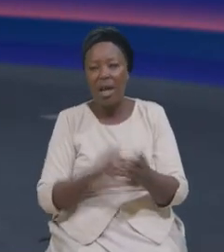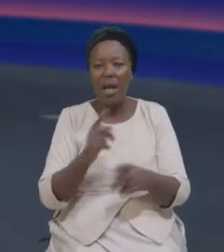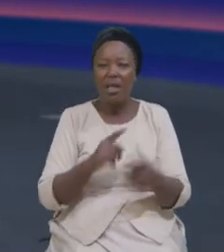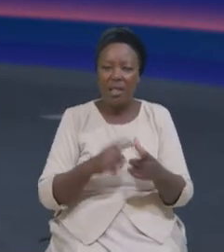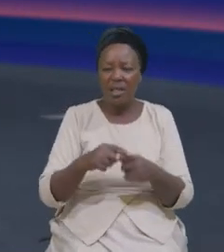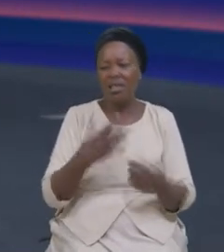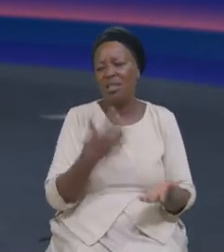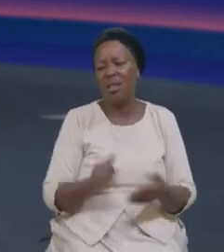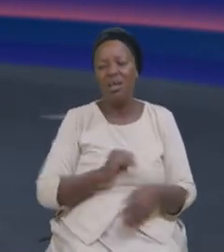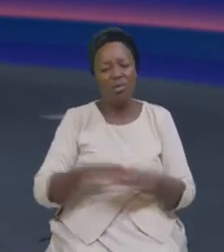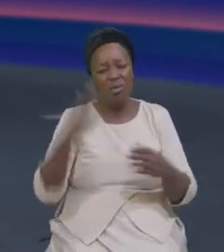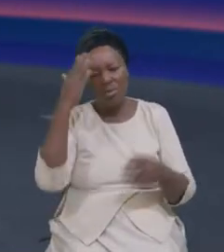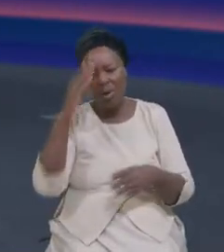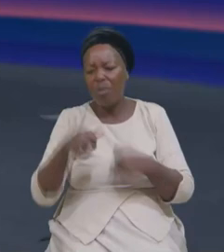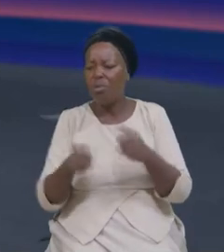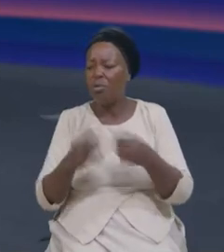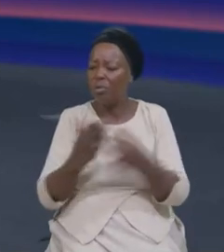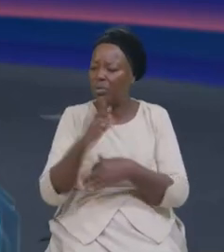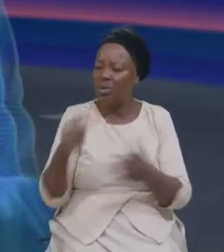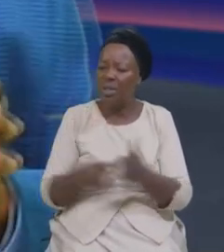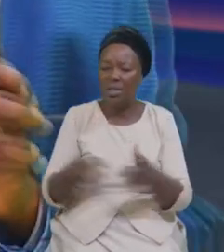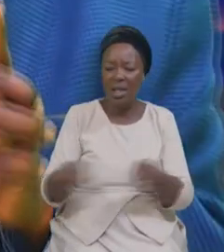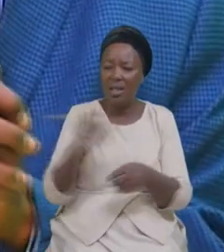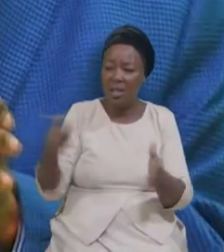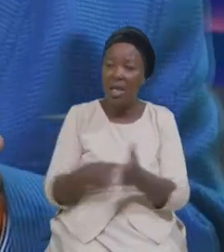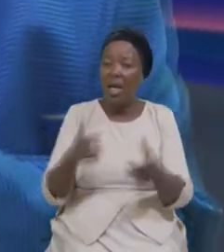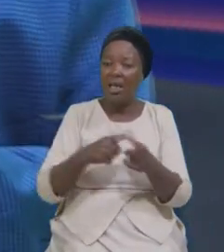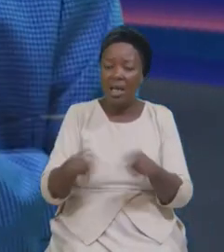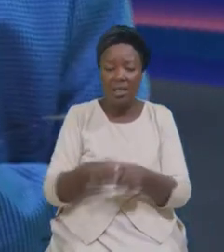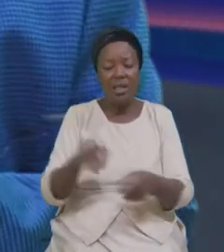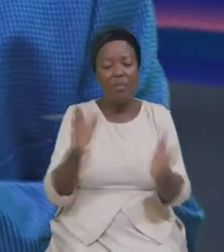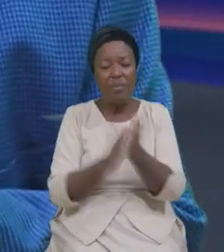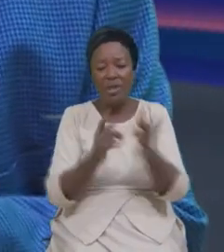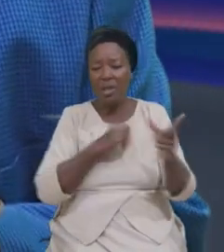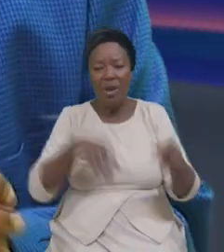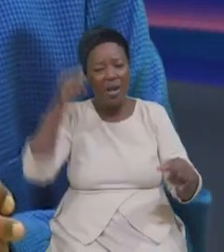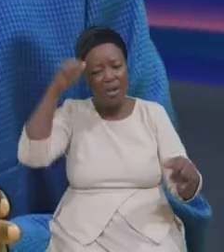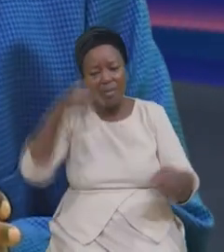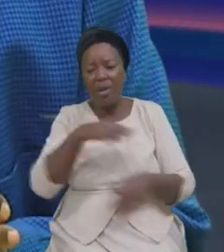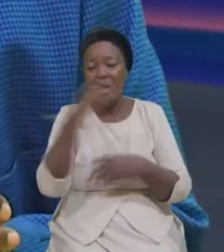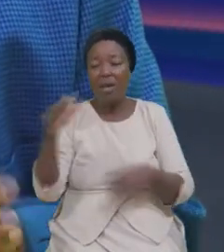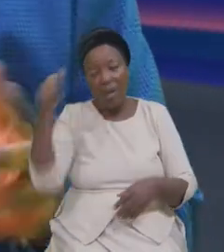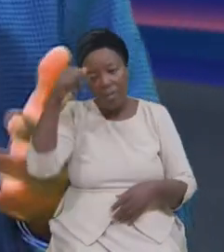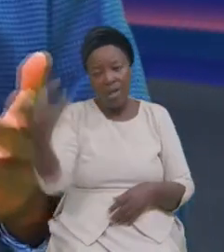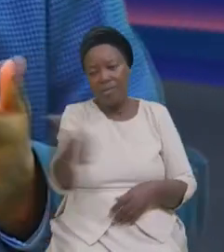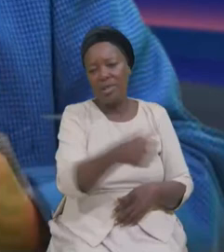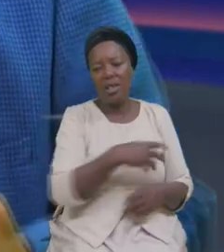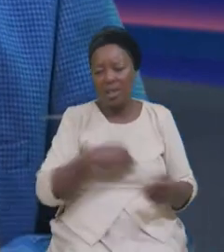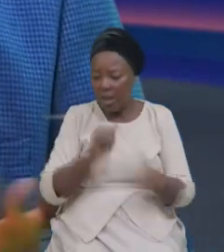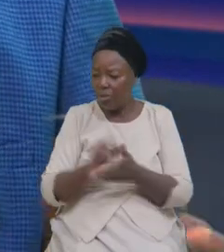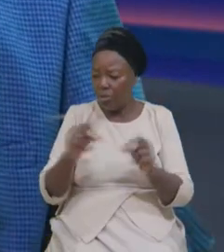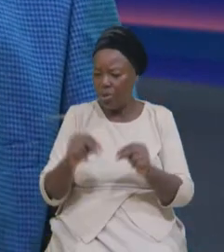through life like this? Instead of complaining, once again I remind you, don't complain. Instead of